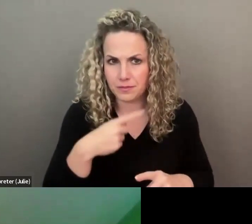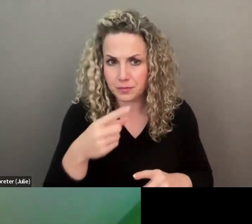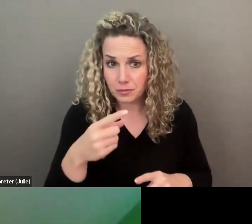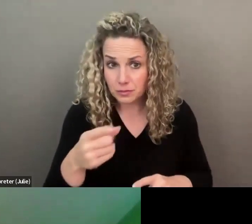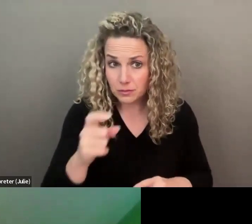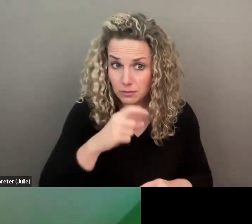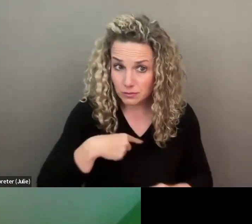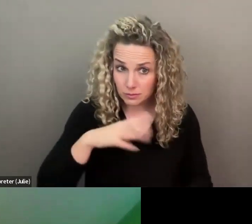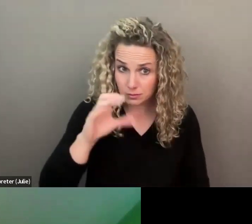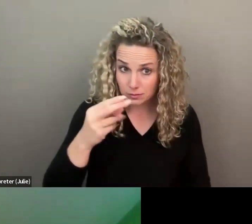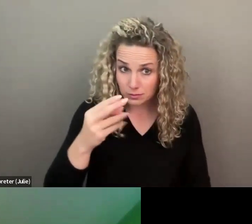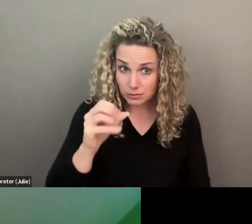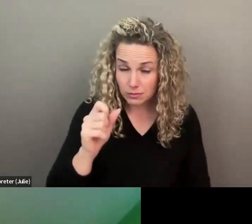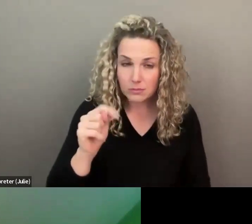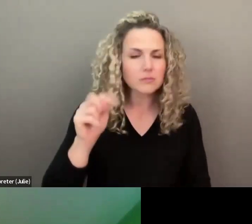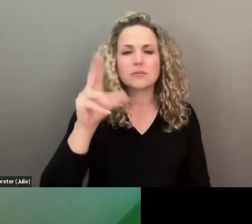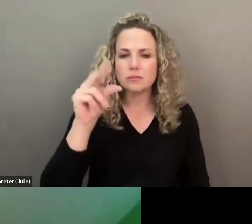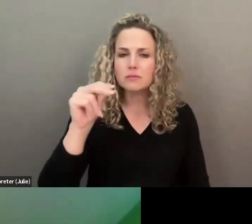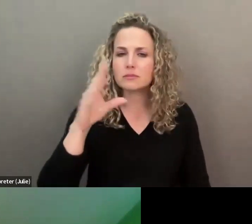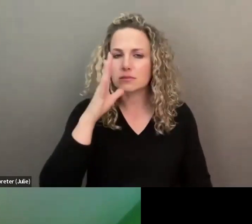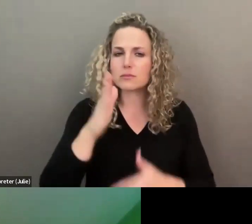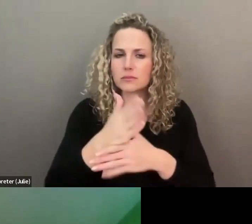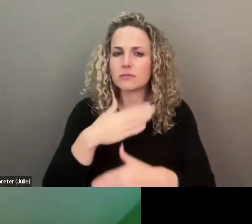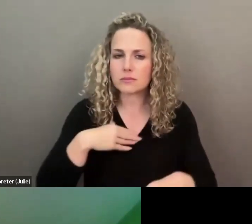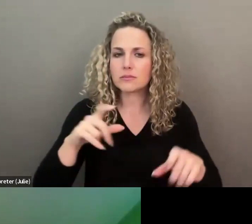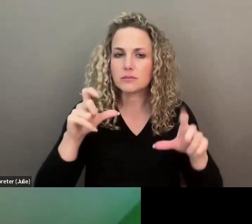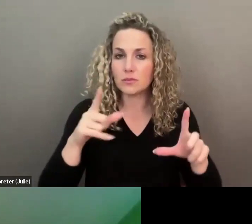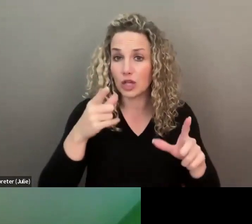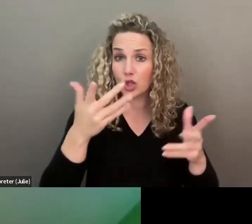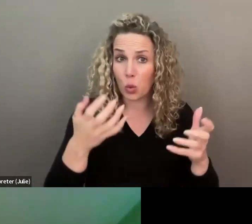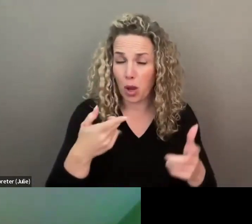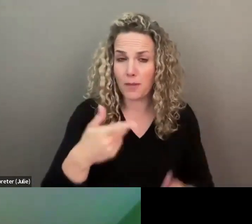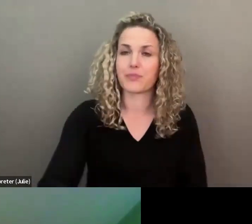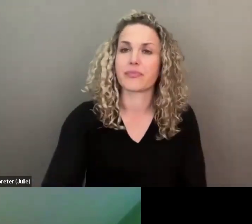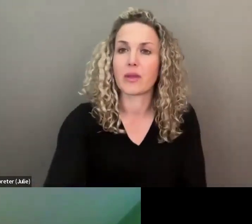co-host. No, but I will share my screen though. Oh, unless you are able to.